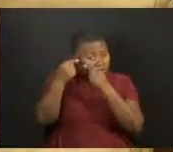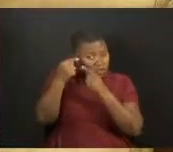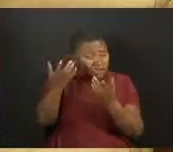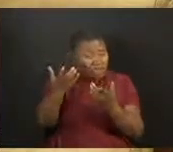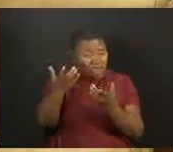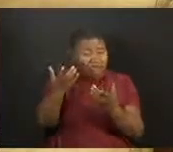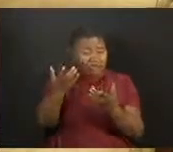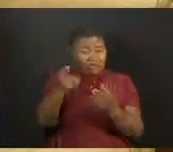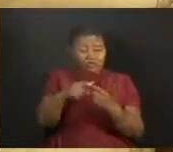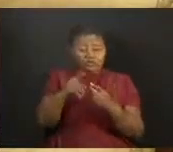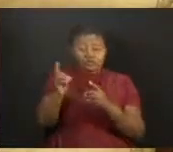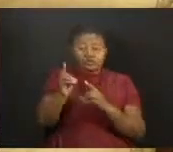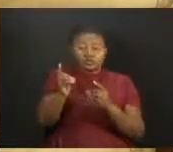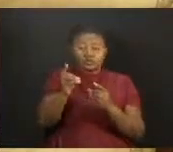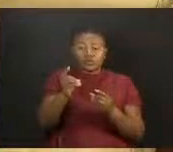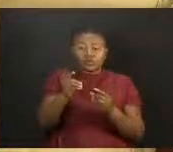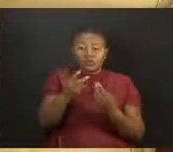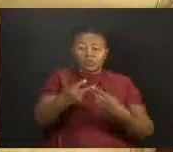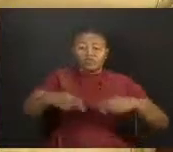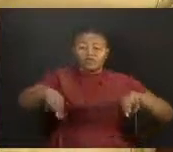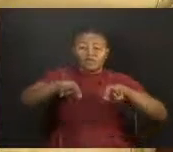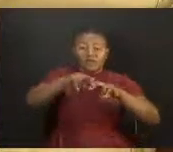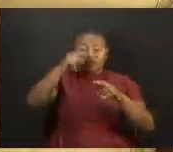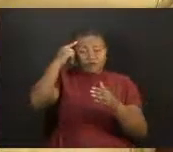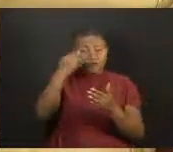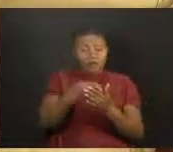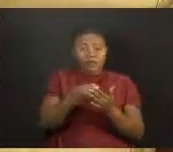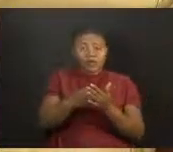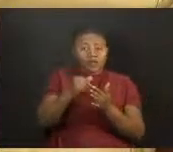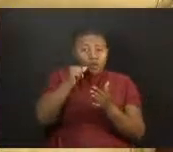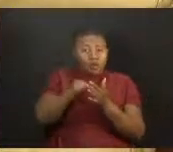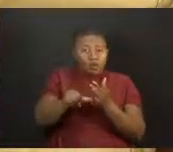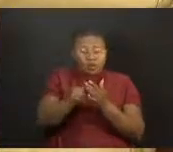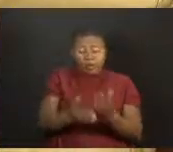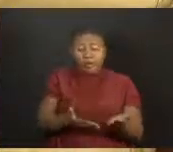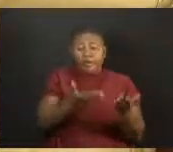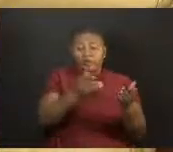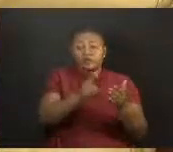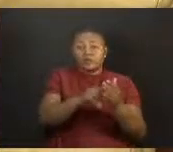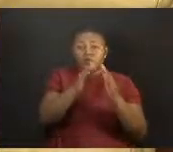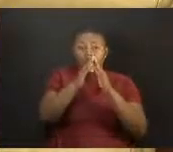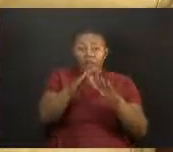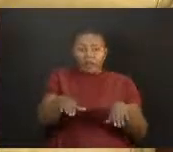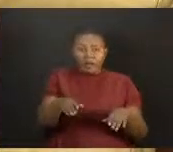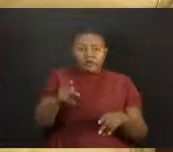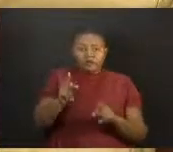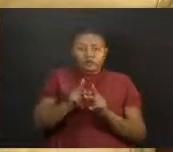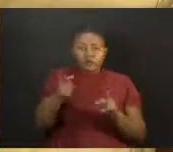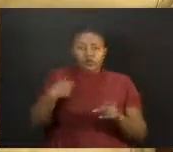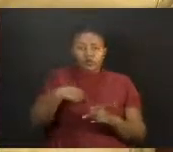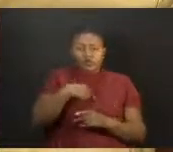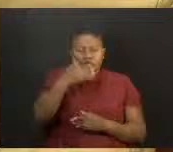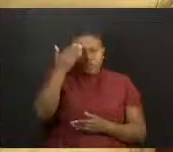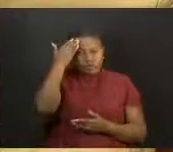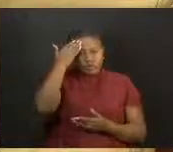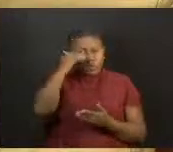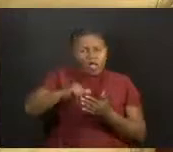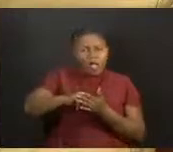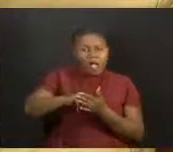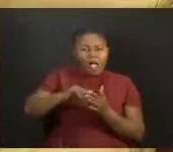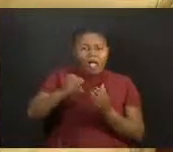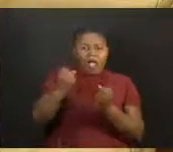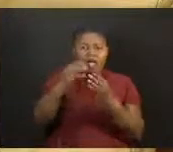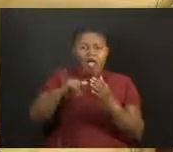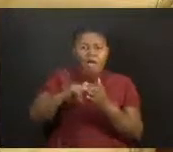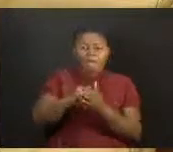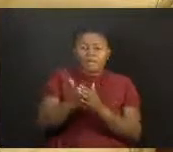money report and furnish the House so that we'll be able to know the exact cost or what